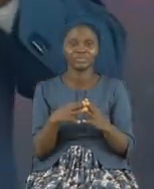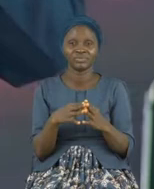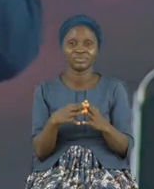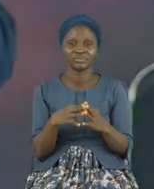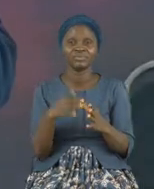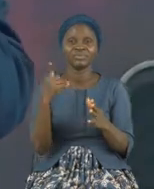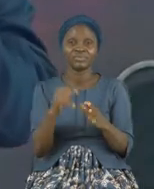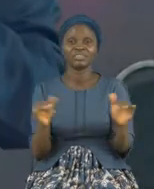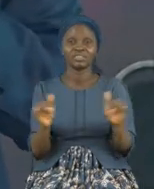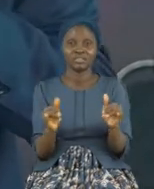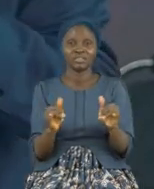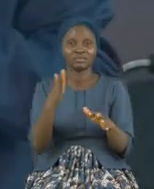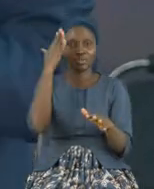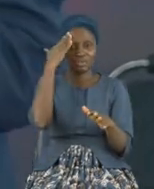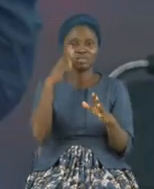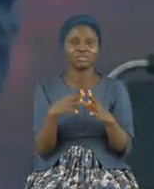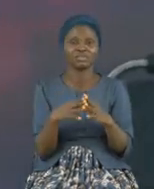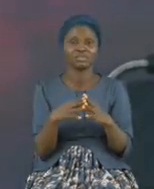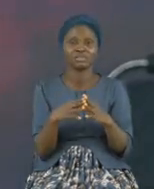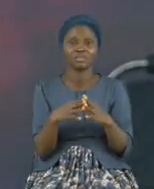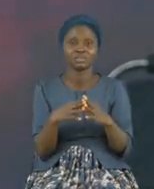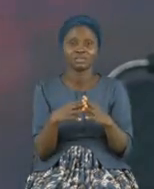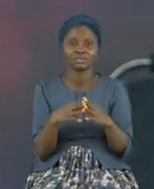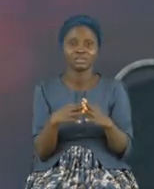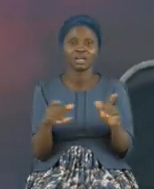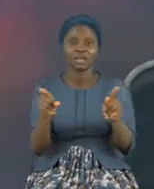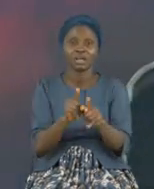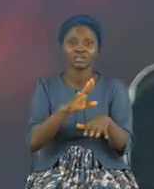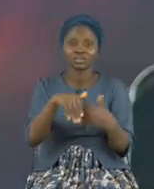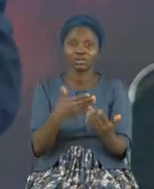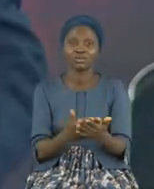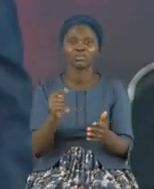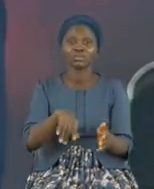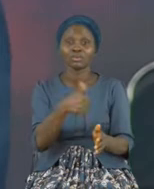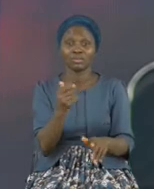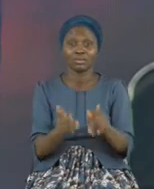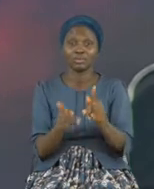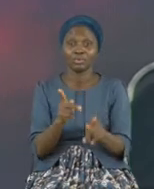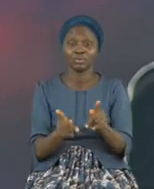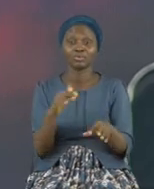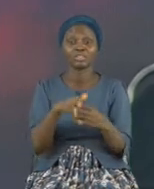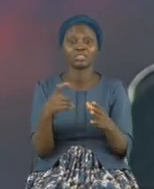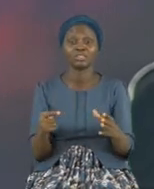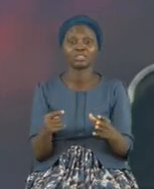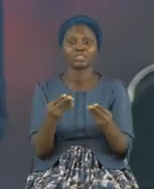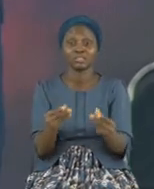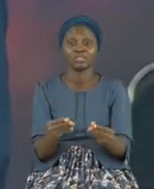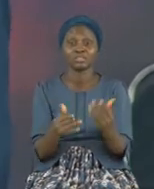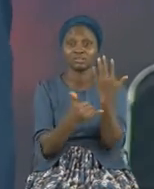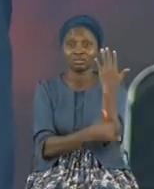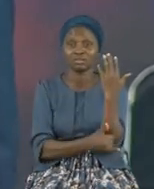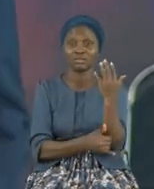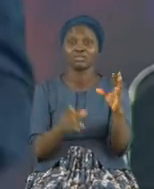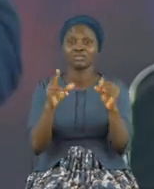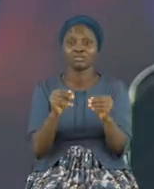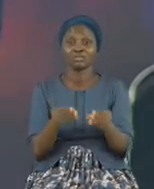same knowledge as all the other people in the land, no way he would have made